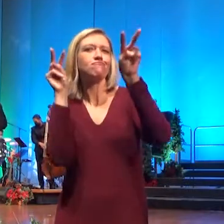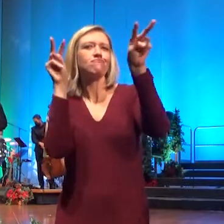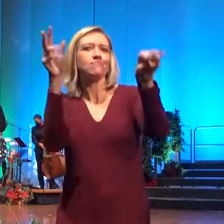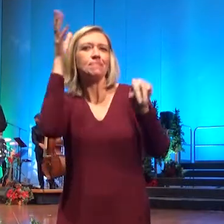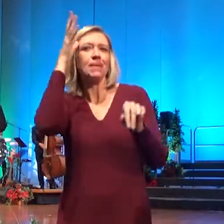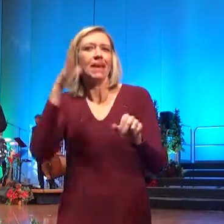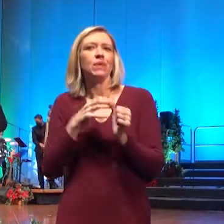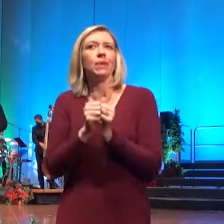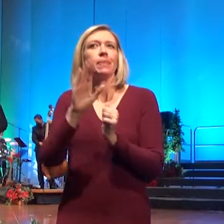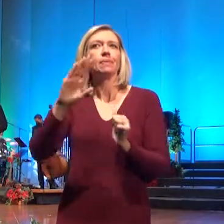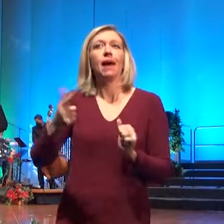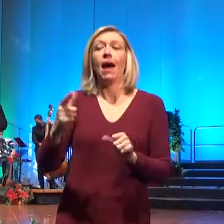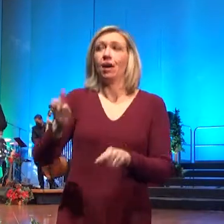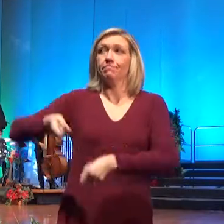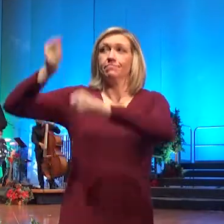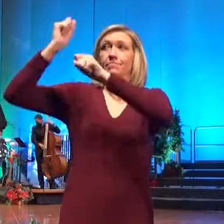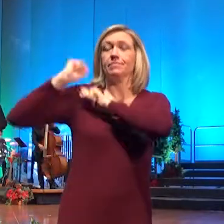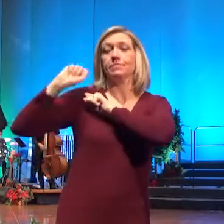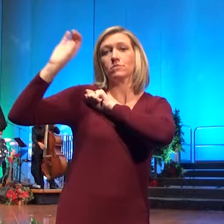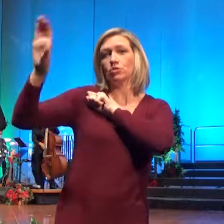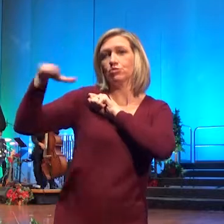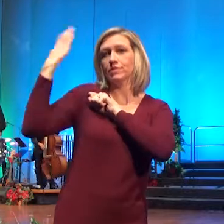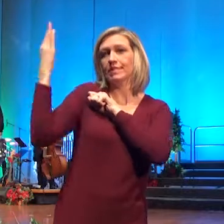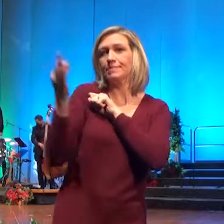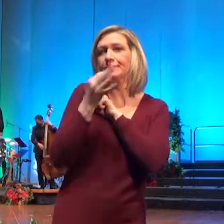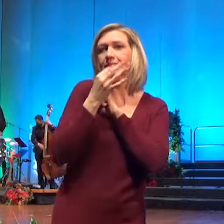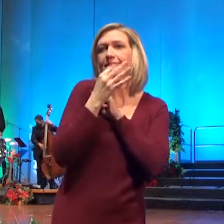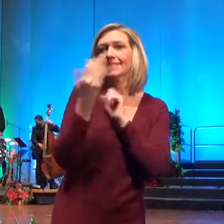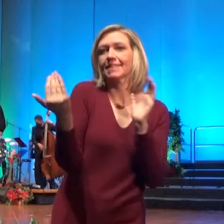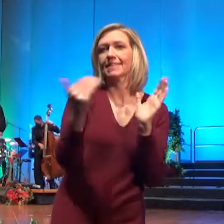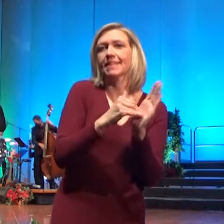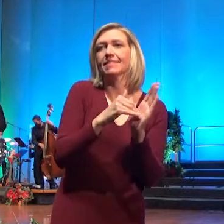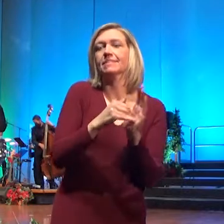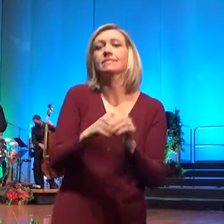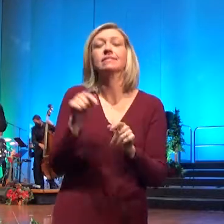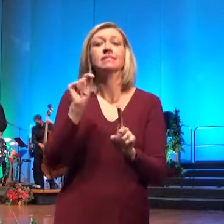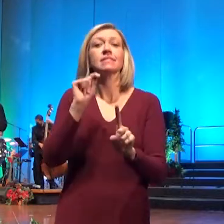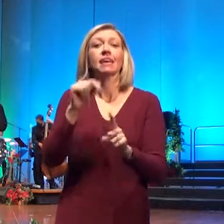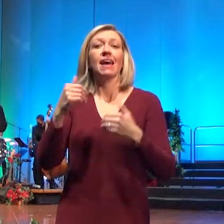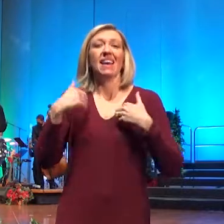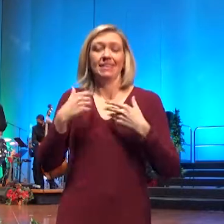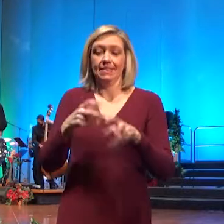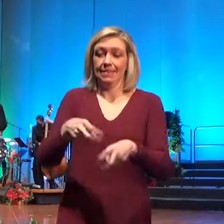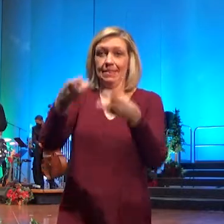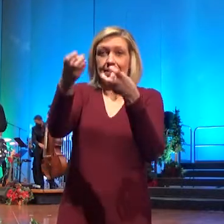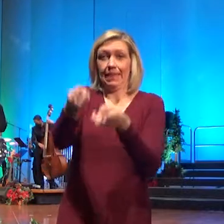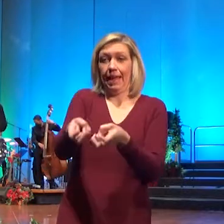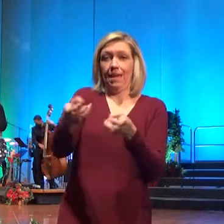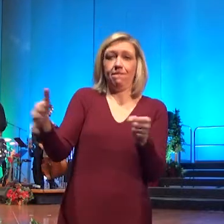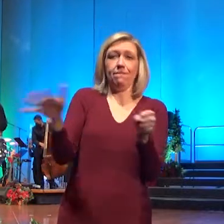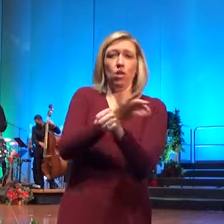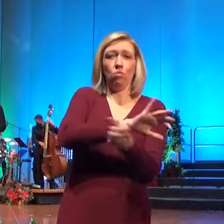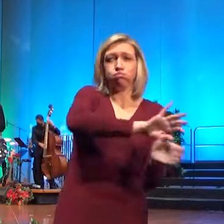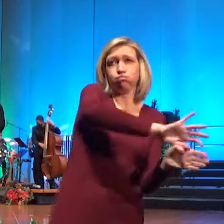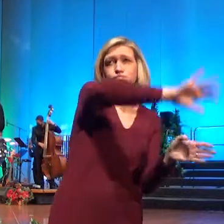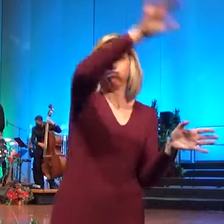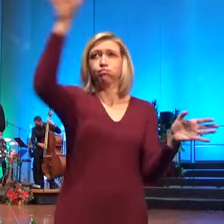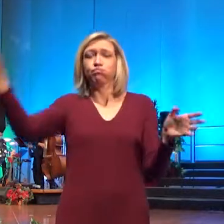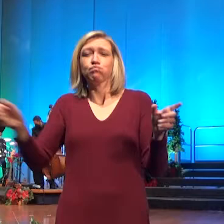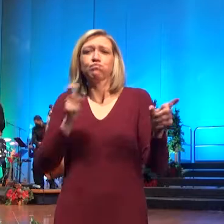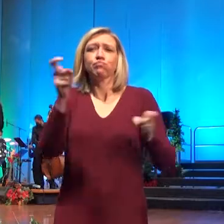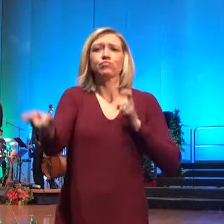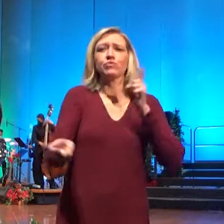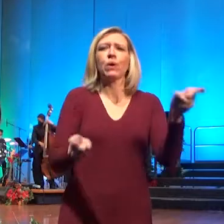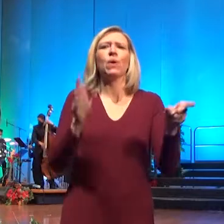the back, 'cause Christmas is coming again. Oh, he's got a sleigh full, it's not gonna stay full. He's